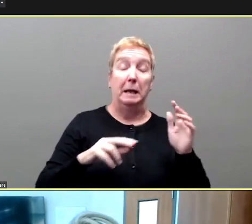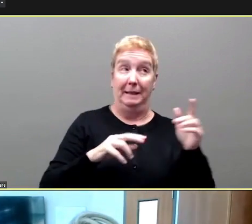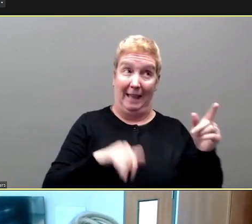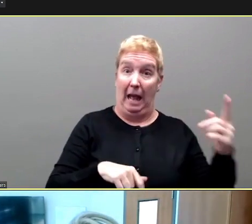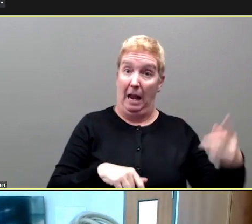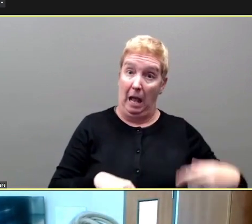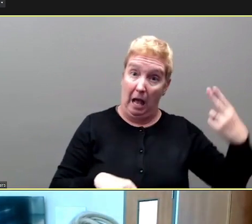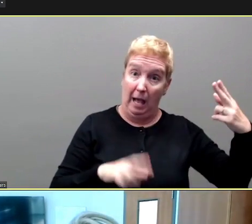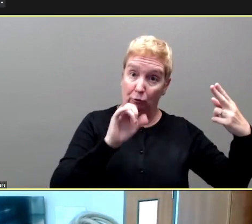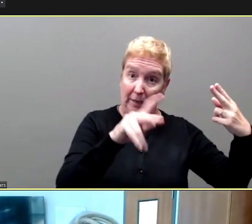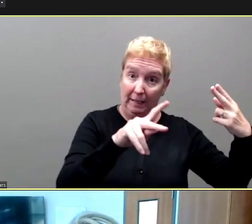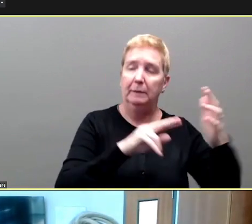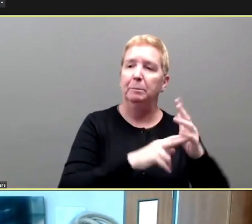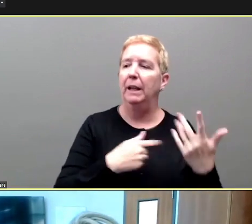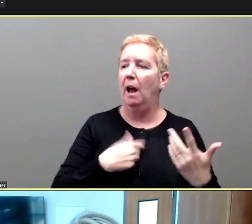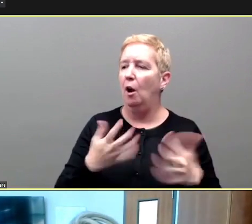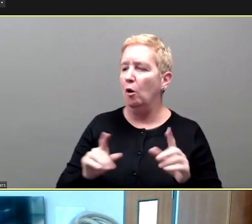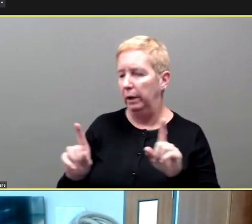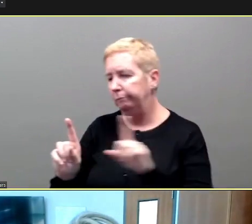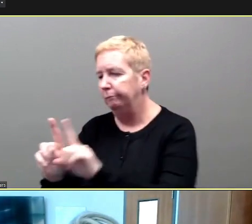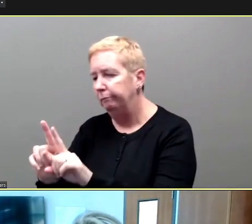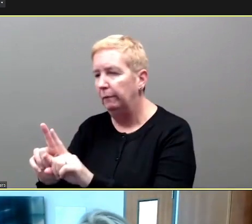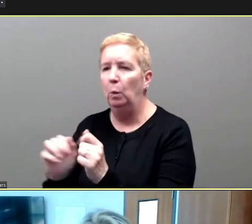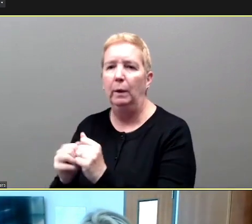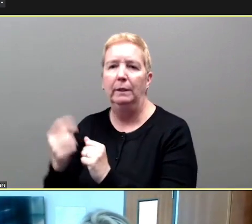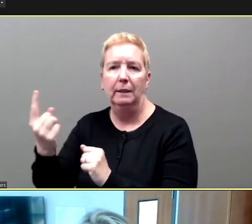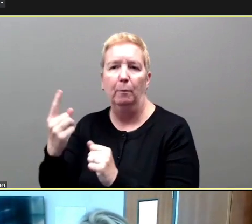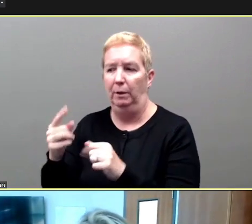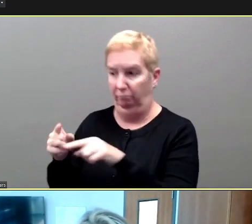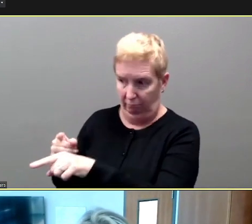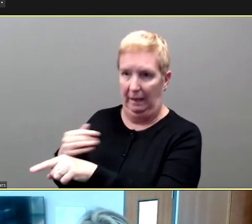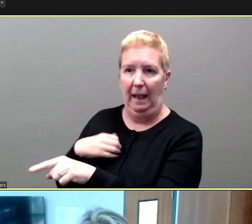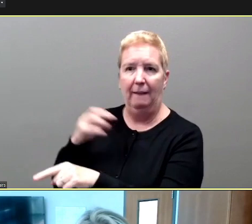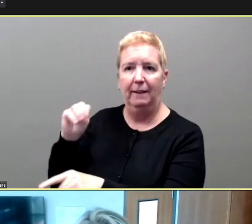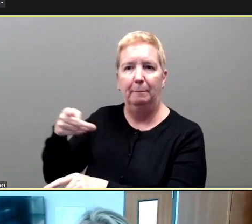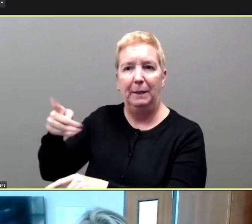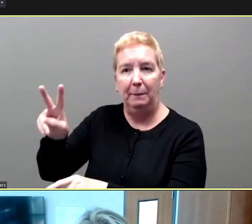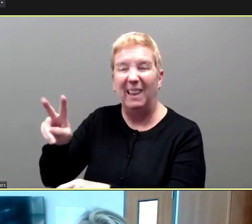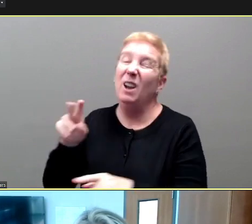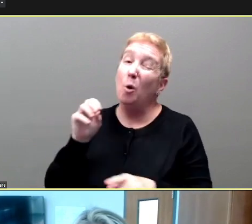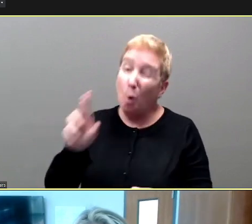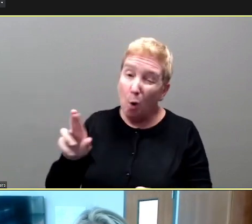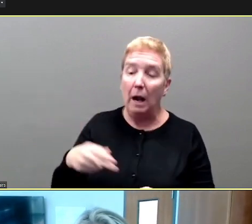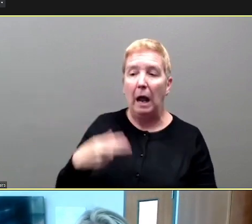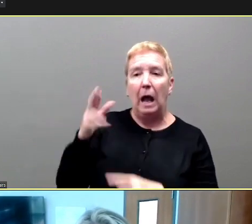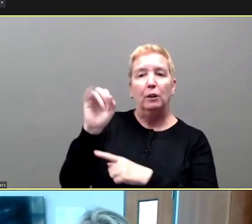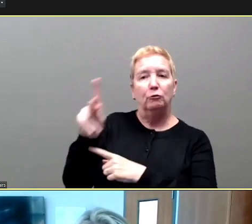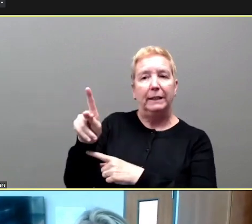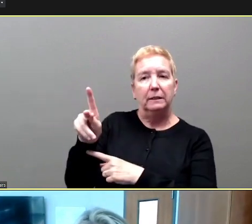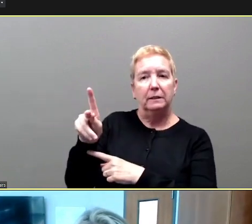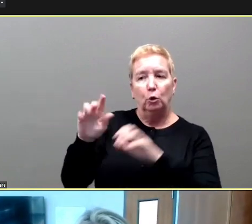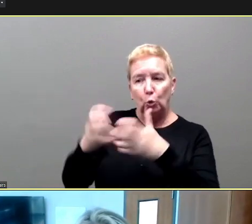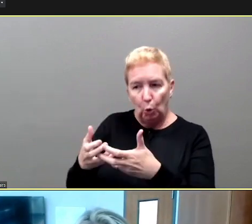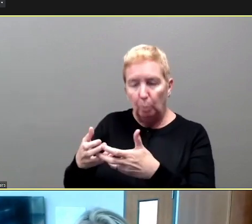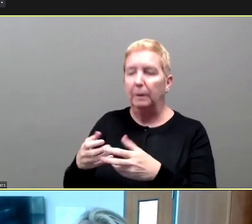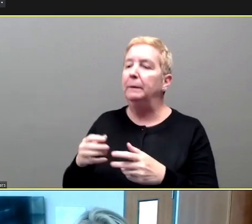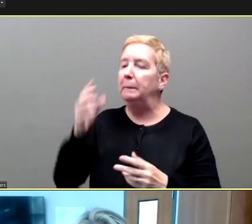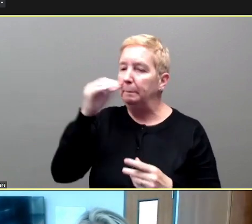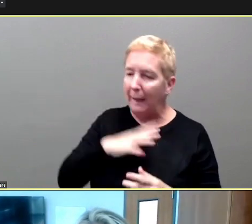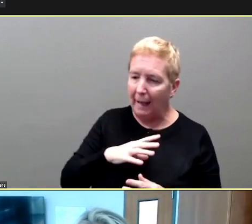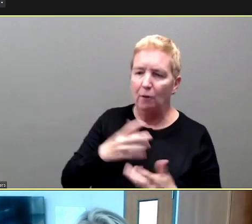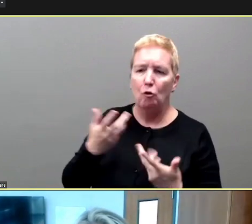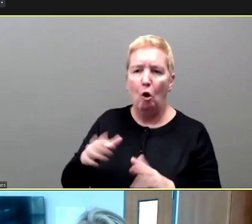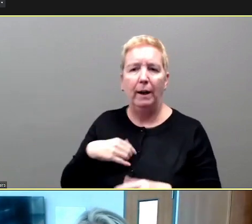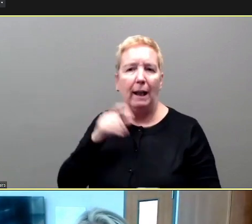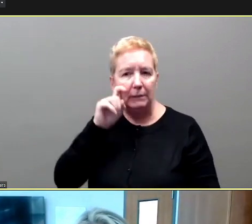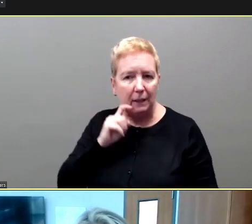with monkeypox or in a high risk group, primarily men who have had sex with men, but also anybody